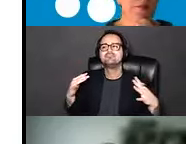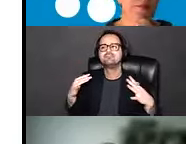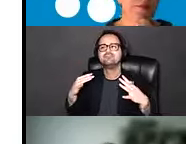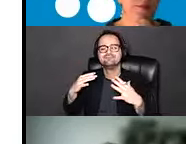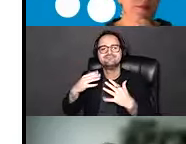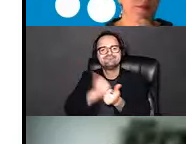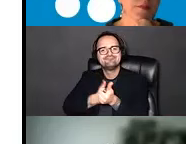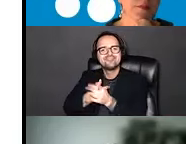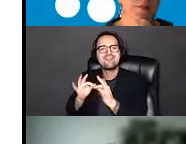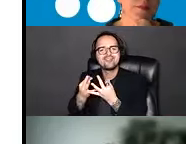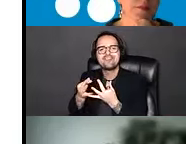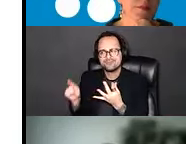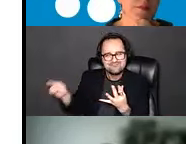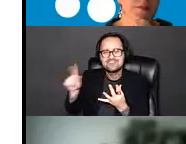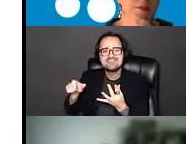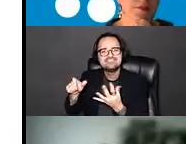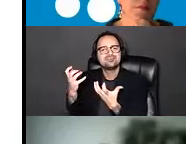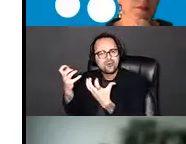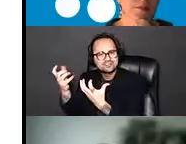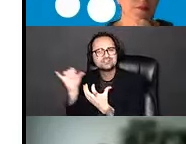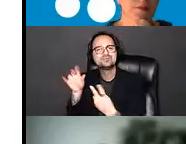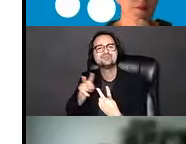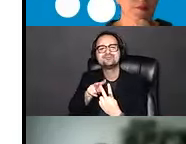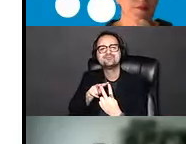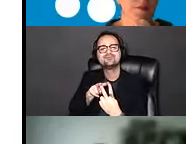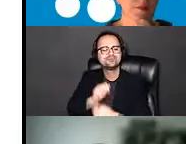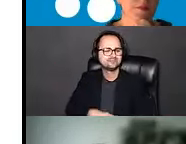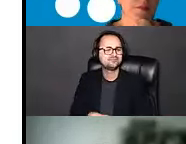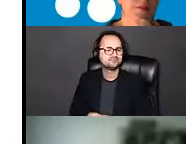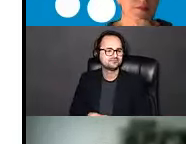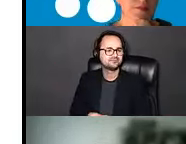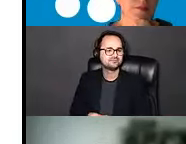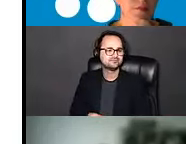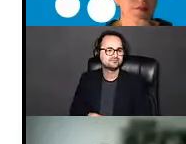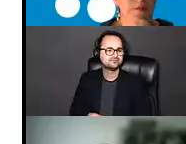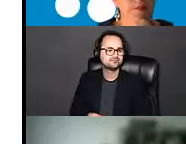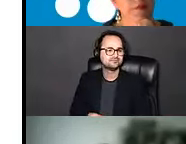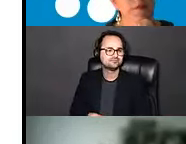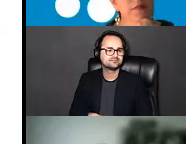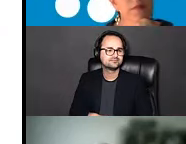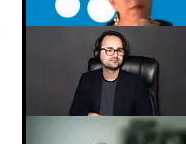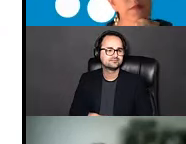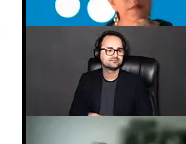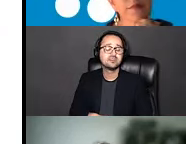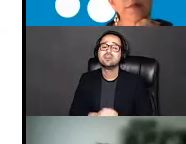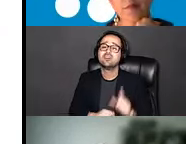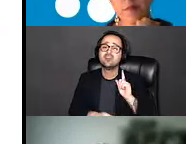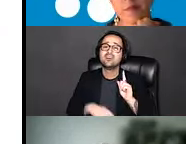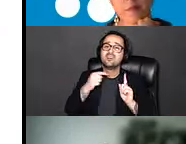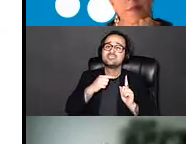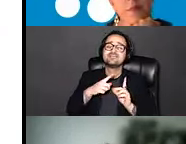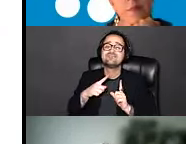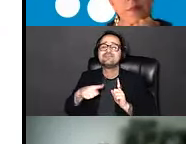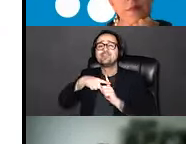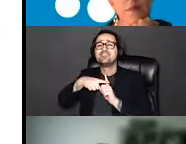family needs and wants. And then, but that we have to have that, and we also have to